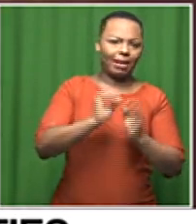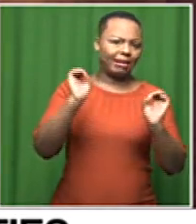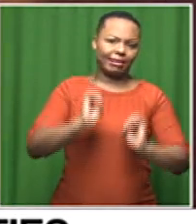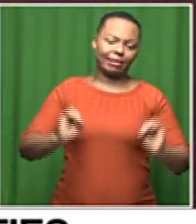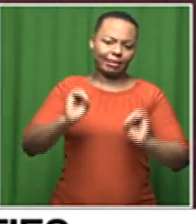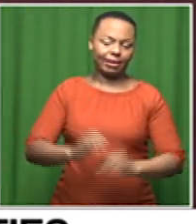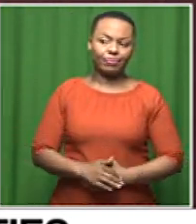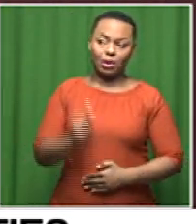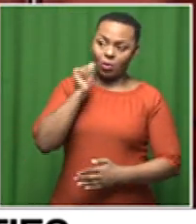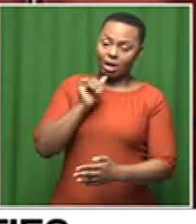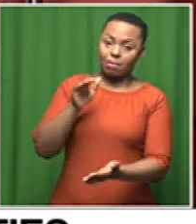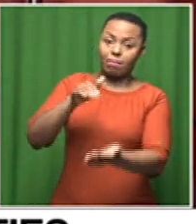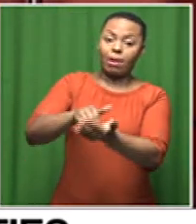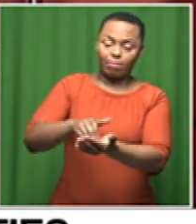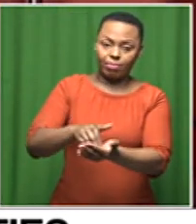there,